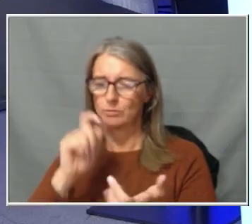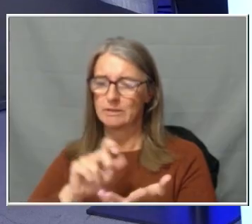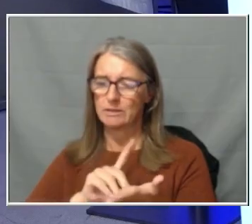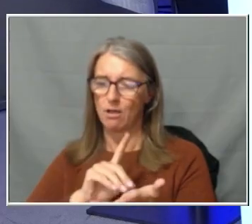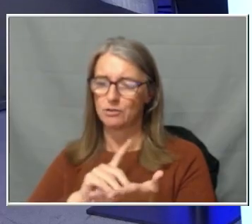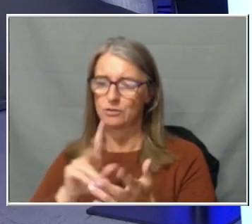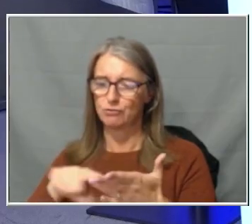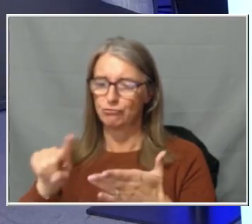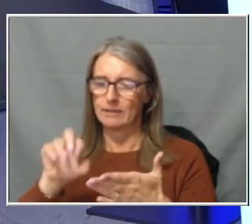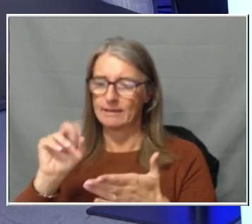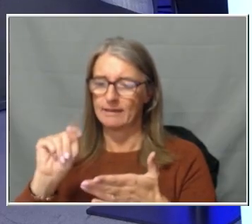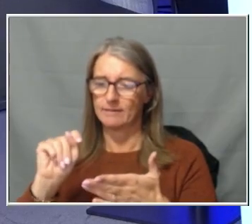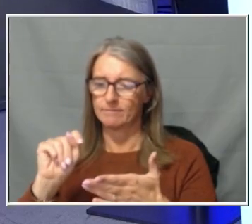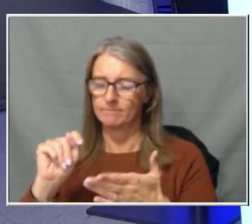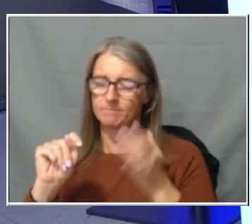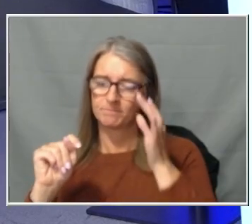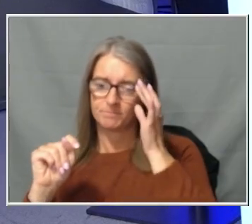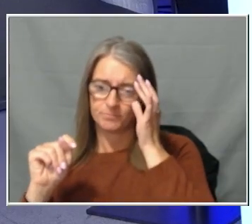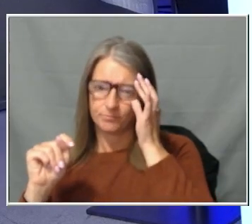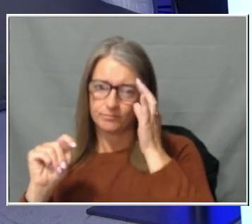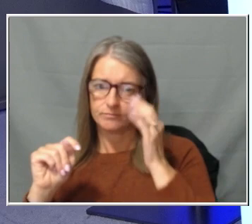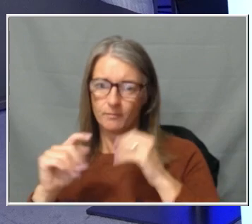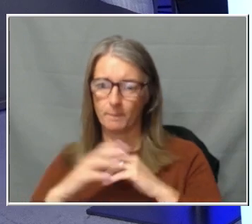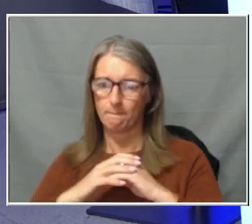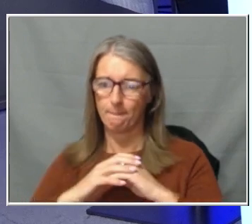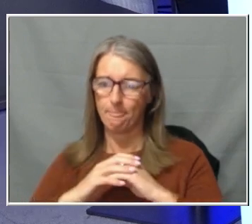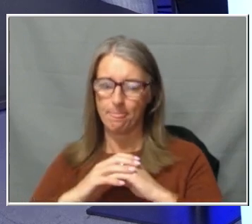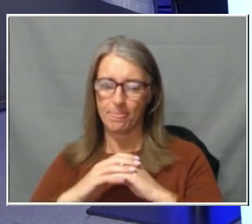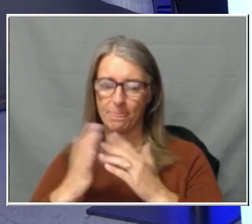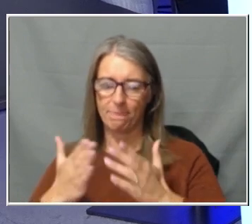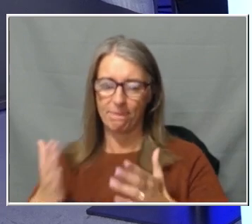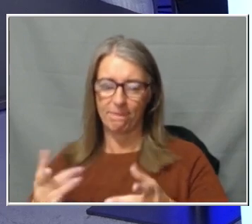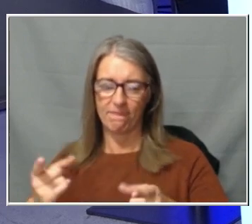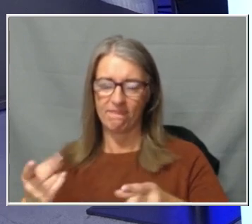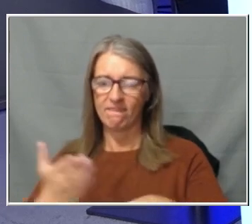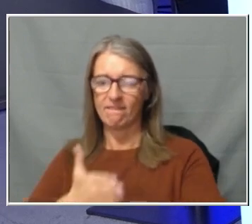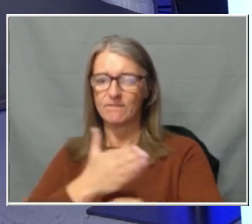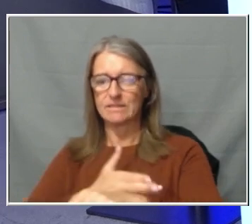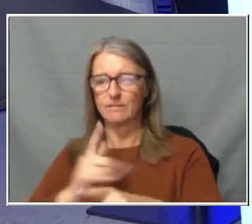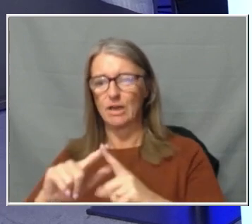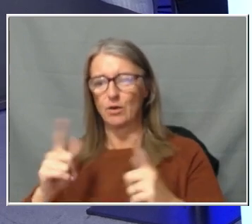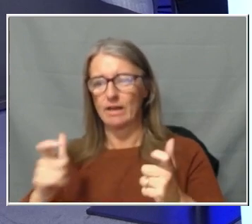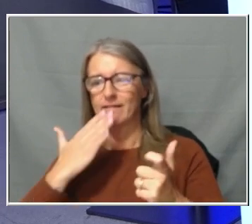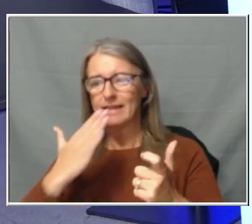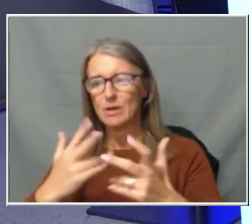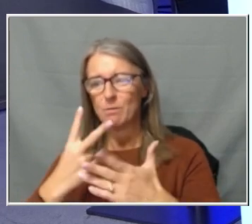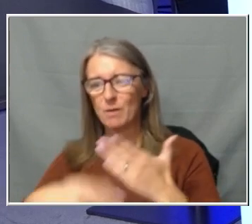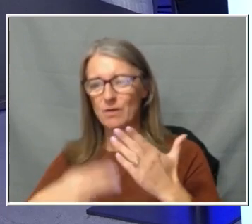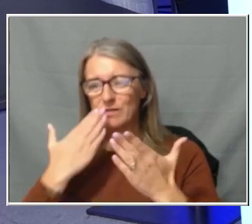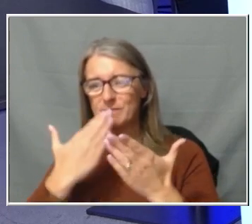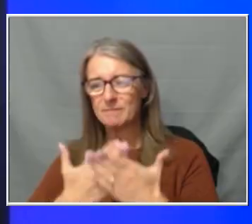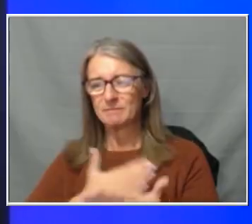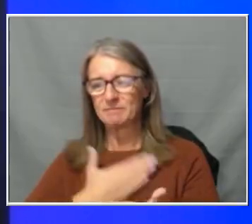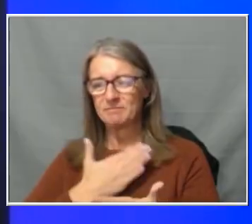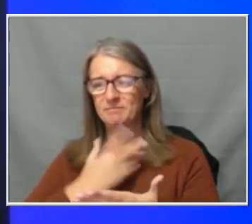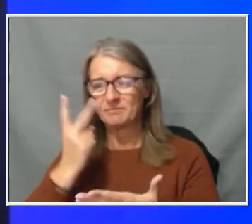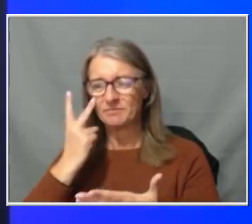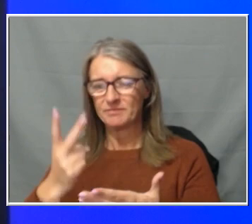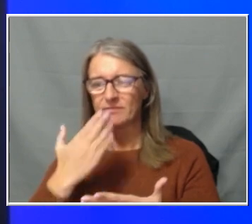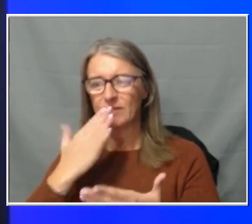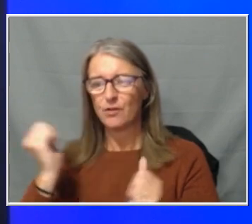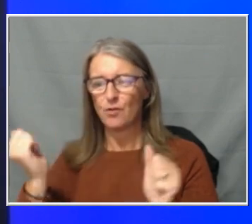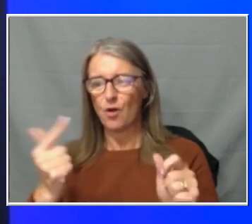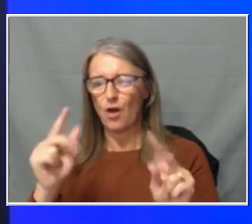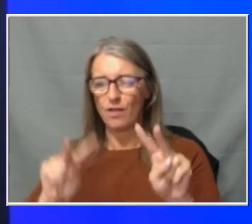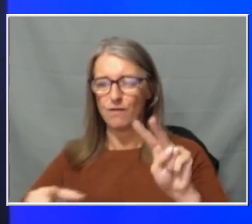And I hear you guys say that, things are advancing very quickly, and so that's really good exciting. news. So thank you both. It's really good to see you. And thank you to all of our